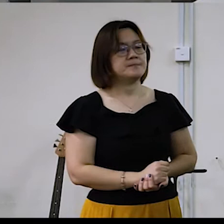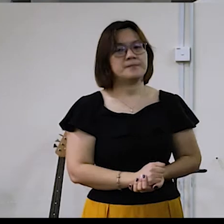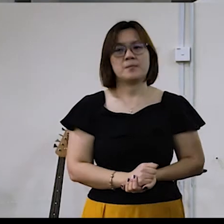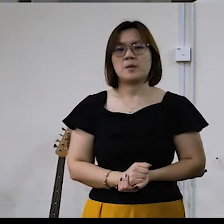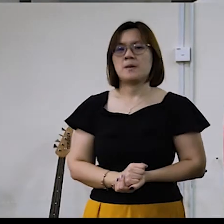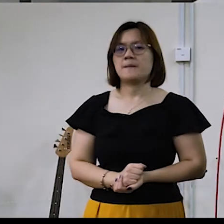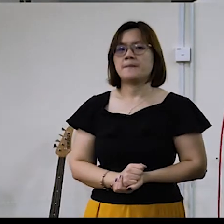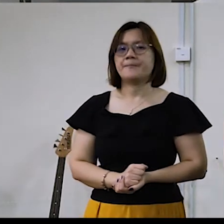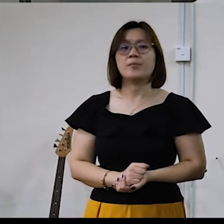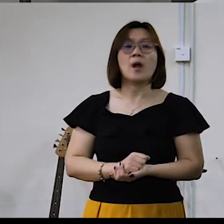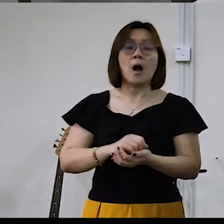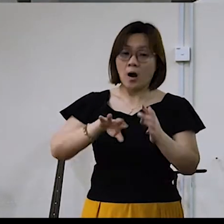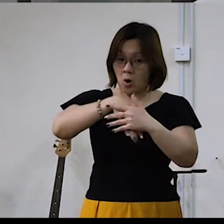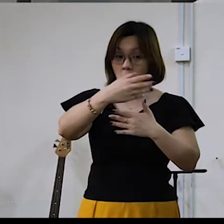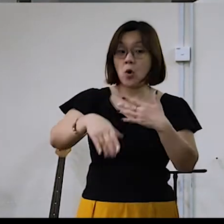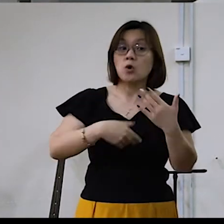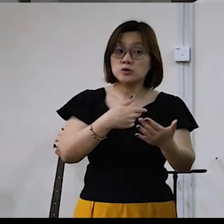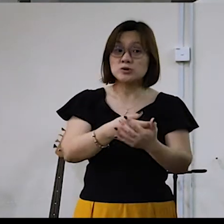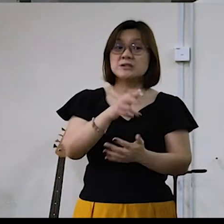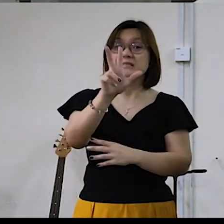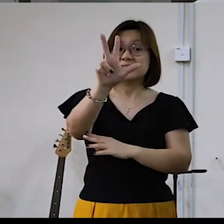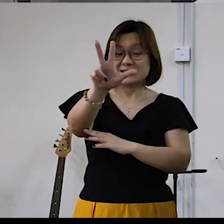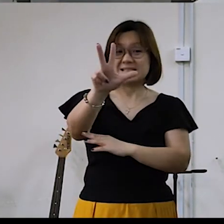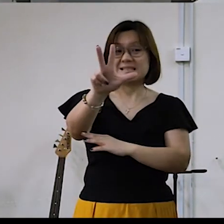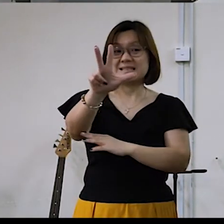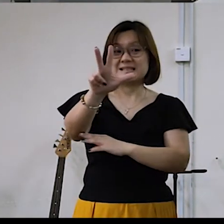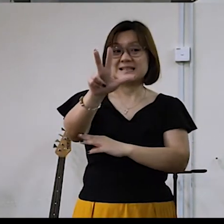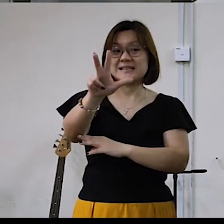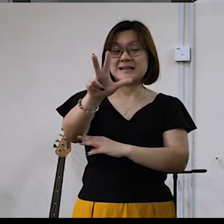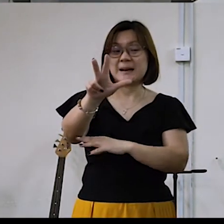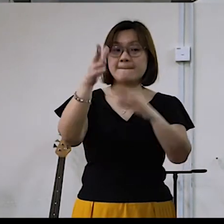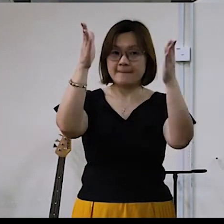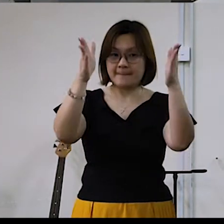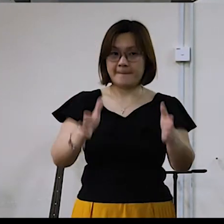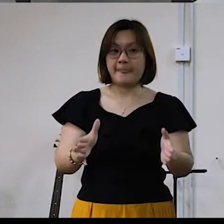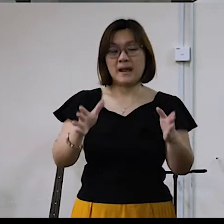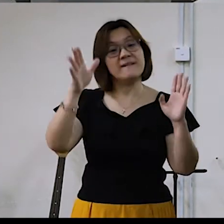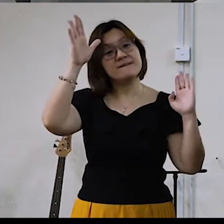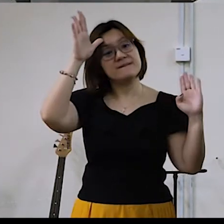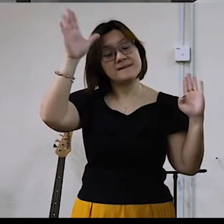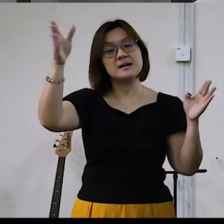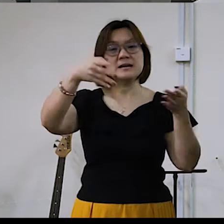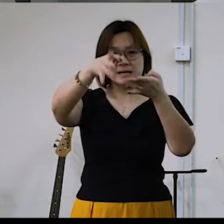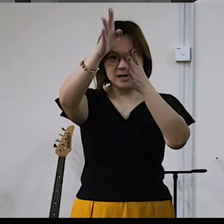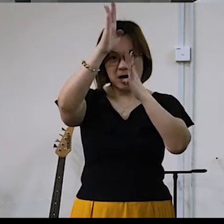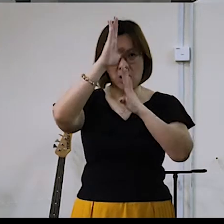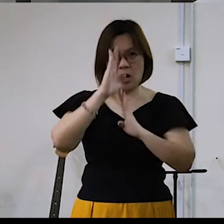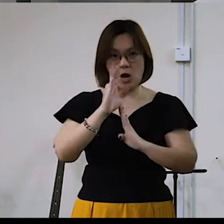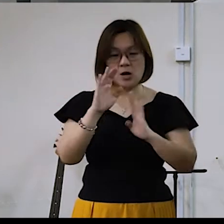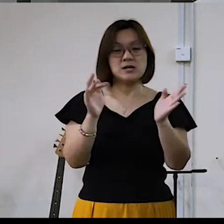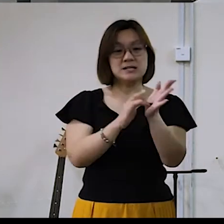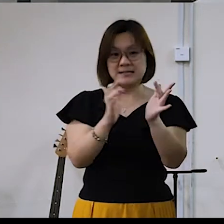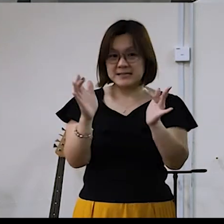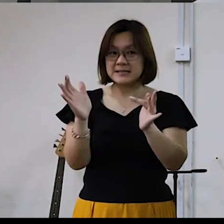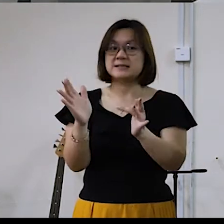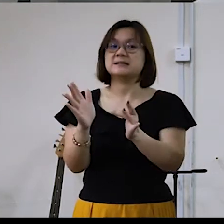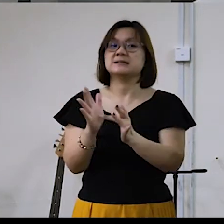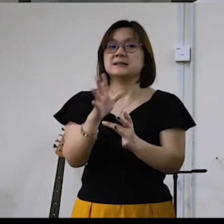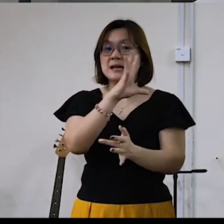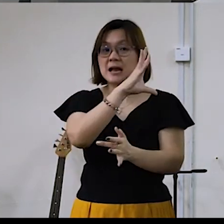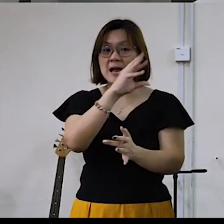Holy Spirit is also the God of Abraham, Isaac, and Jacob. The same God.